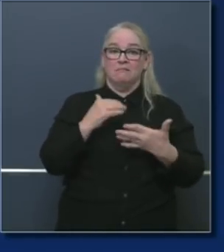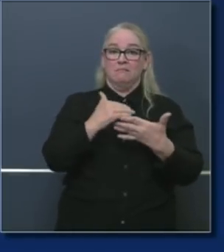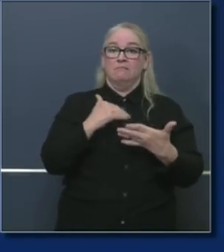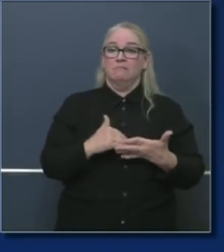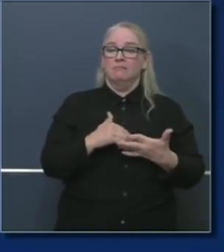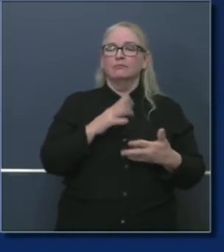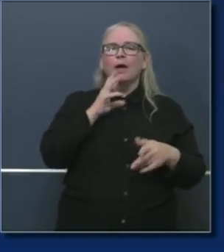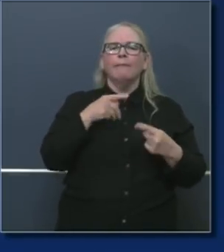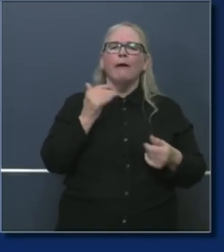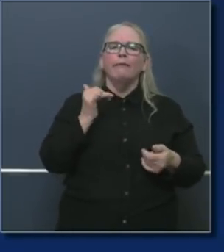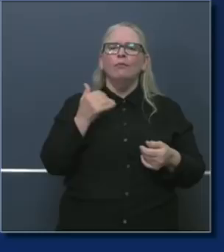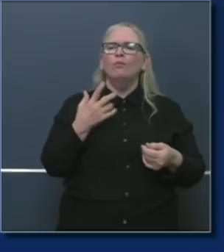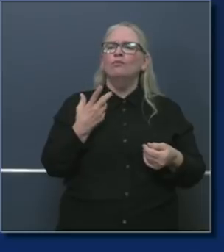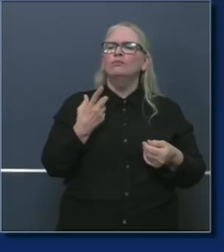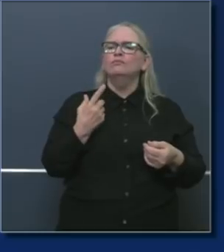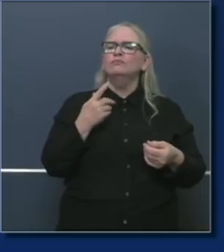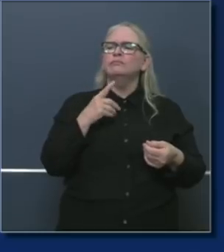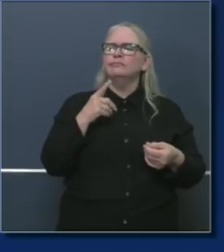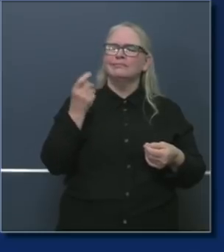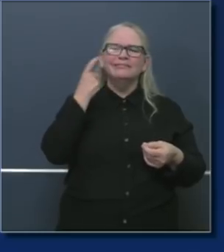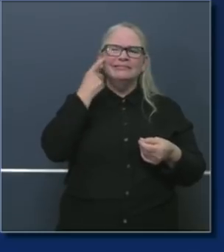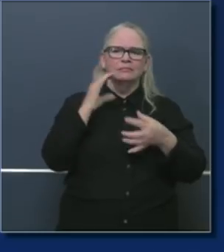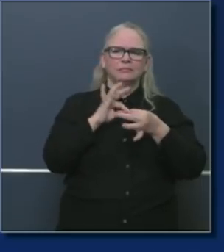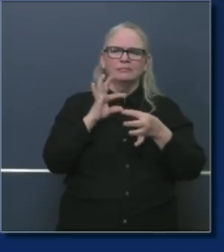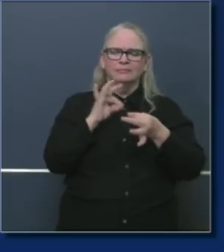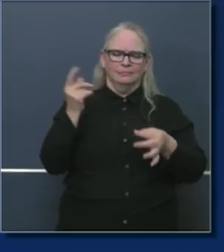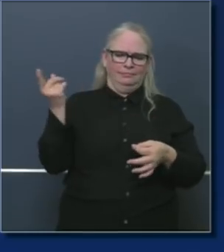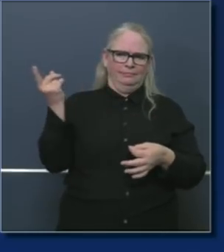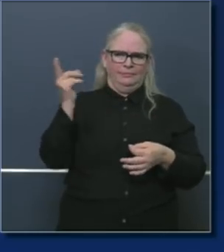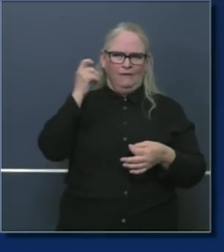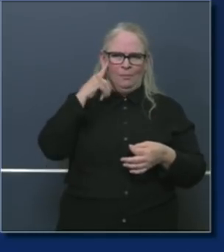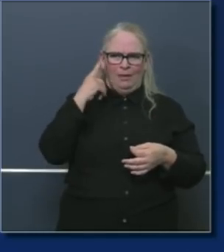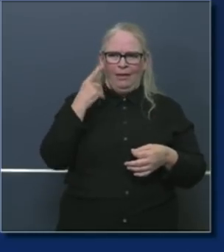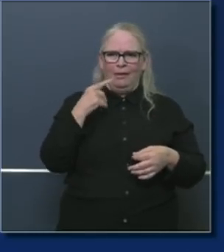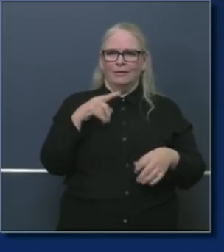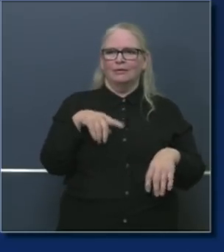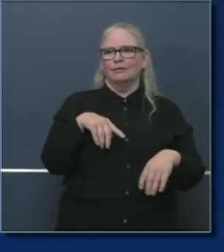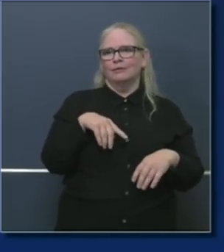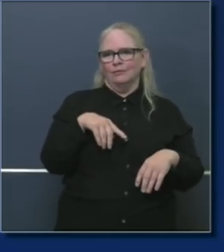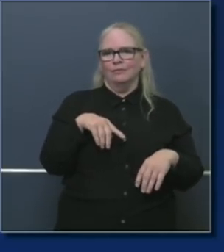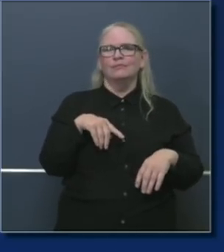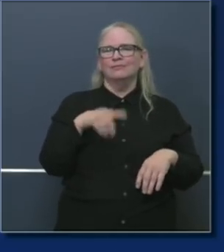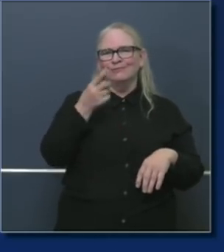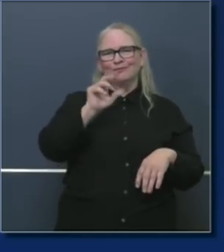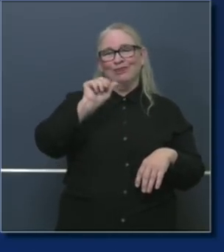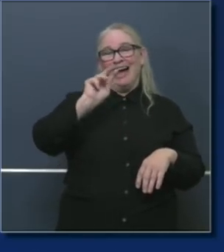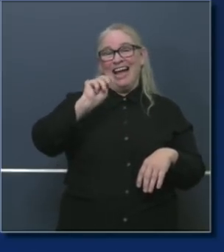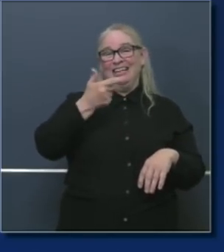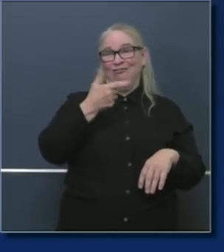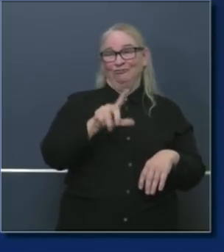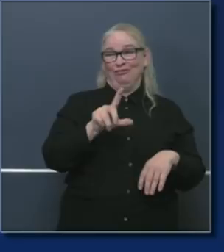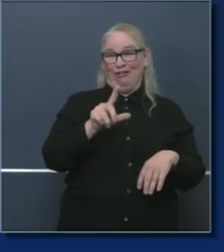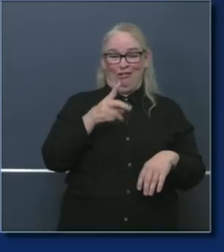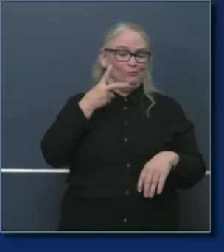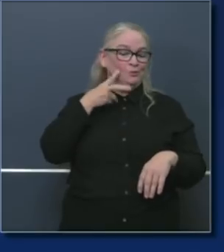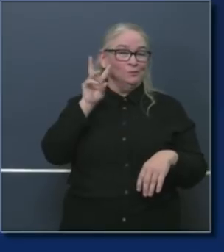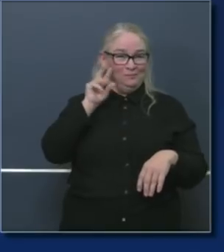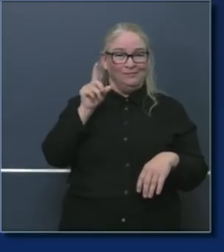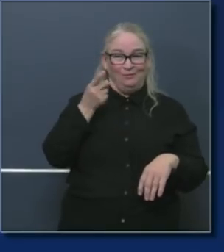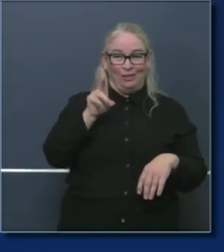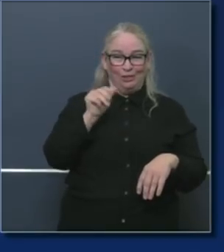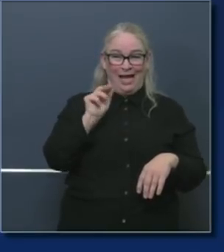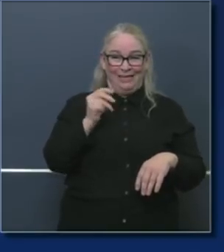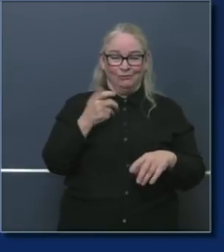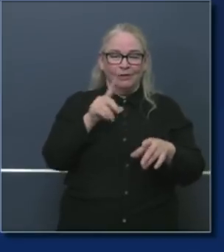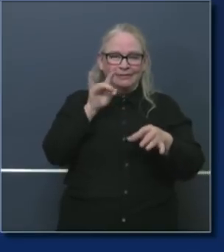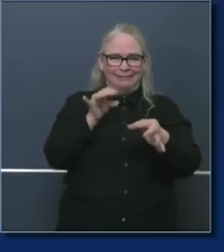mentioned earlier in the week, that Dr. Angel walked us through early in the week as well, and that just a few minutes ago, the governor said